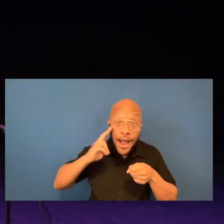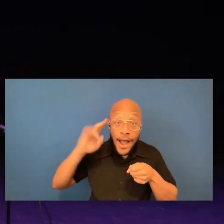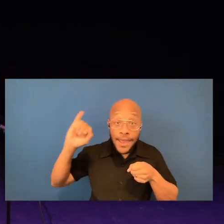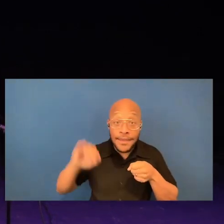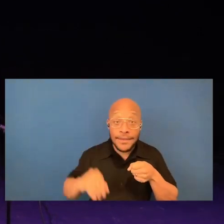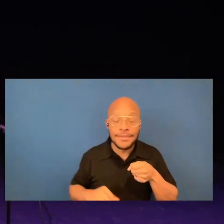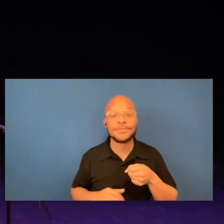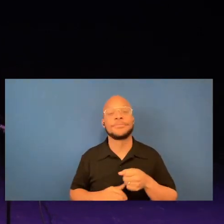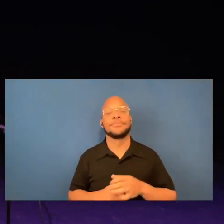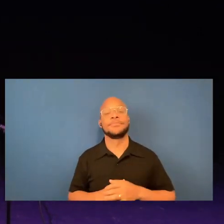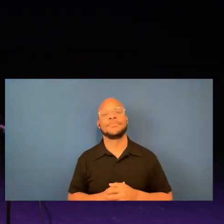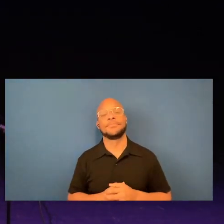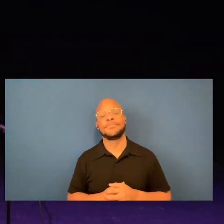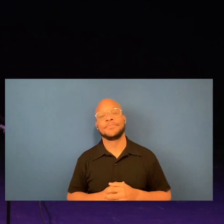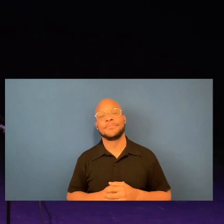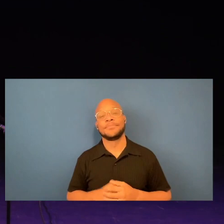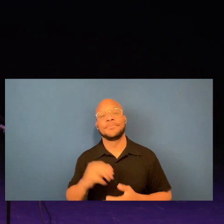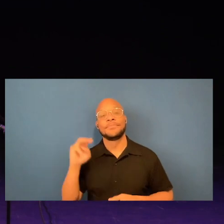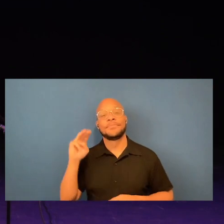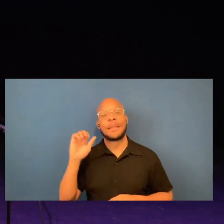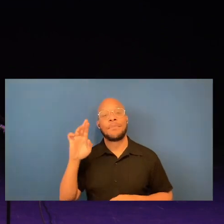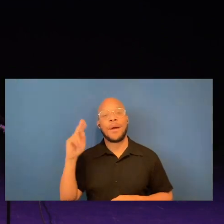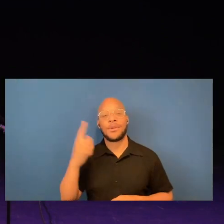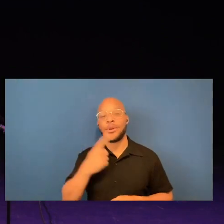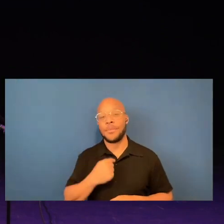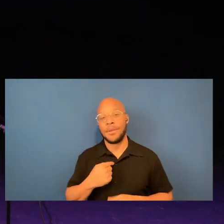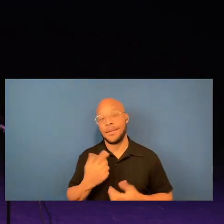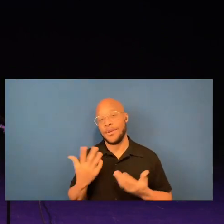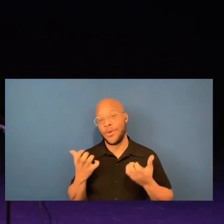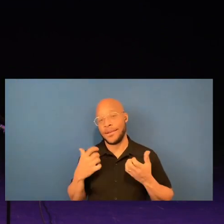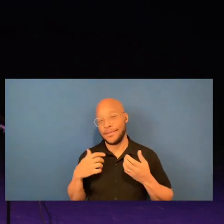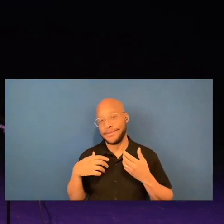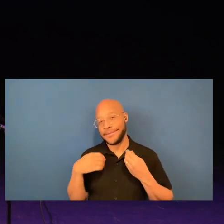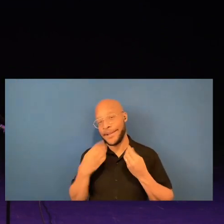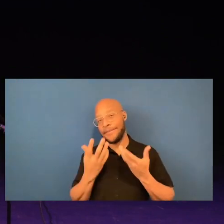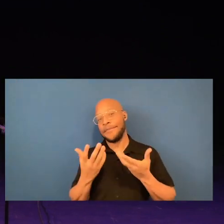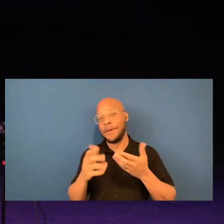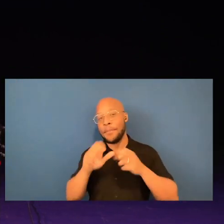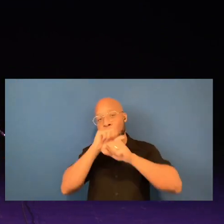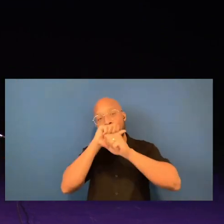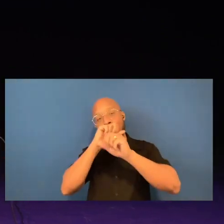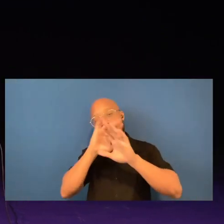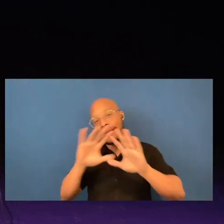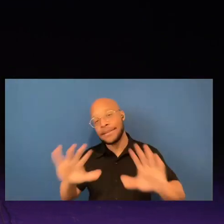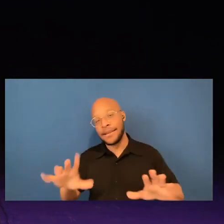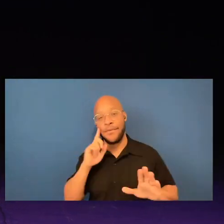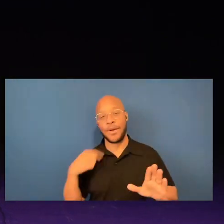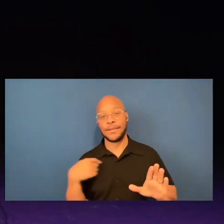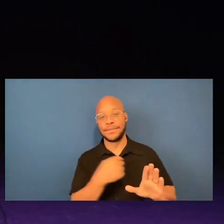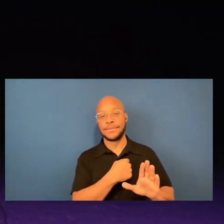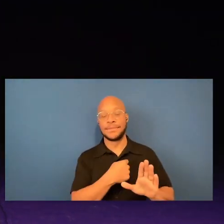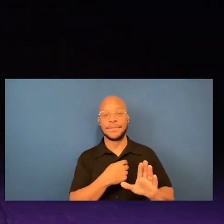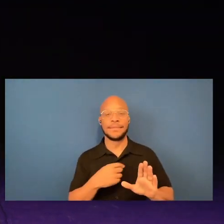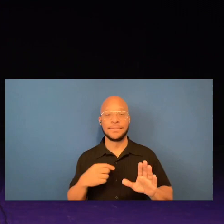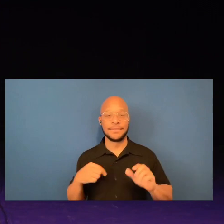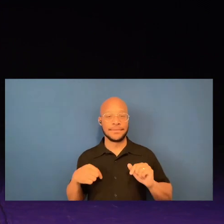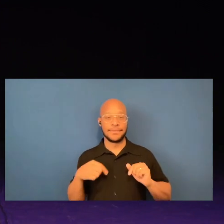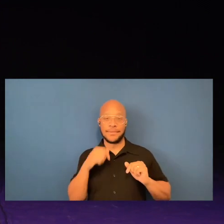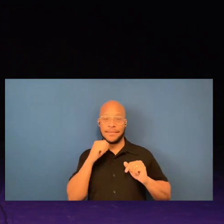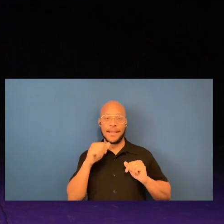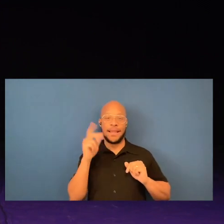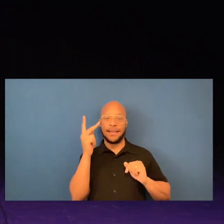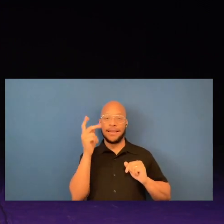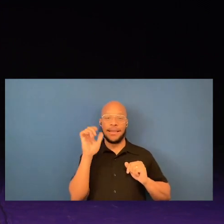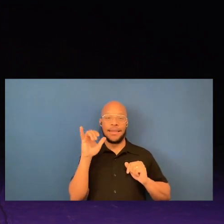Mark told me he wanted me to give a little blessing for us. So it's not a keynote. It's not my responsibility to give a